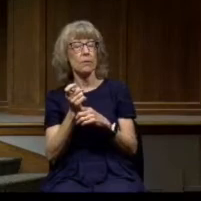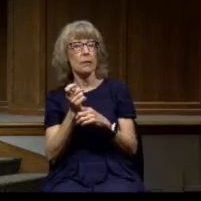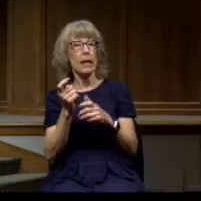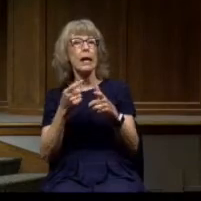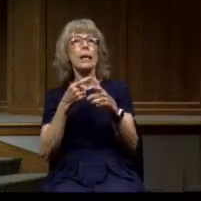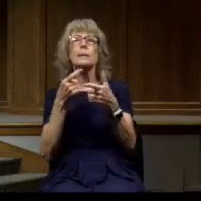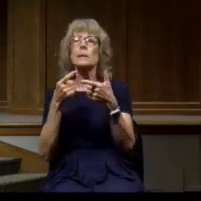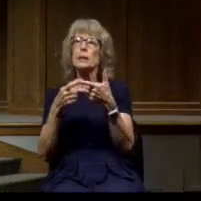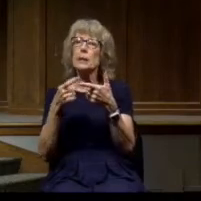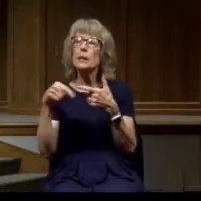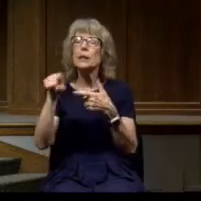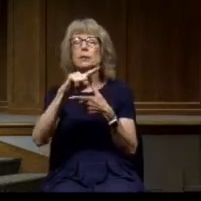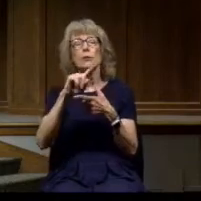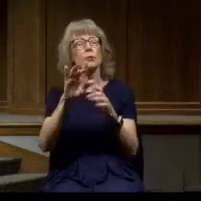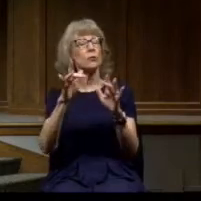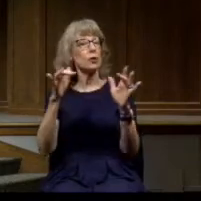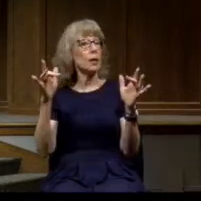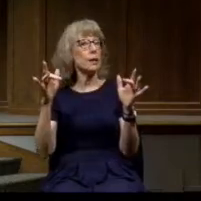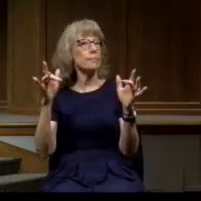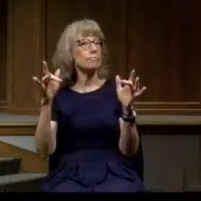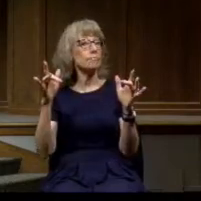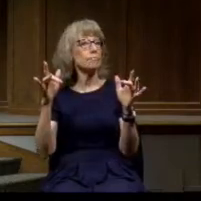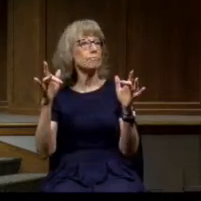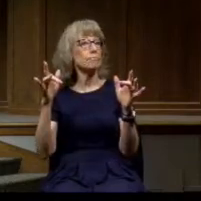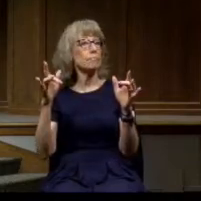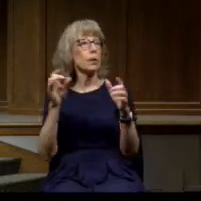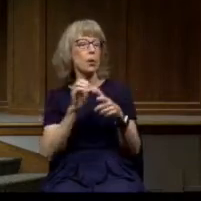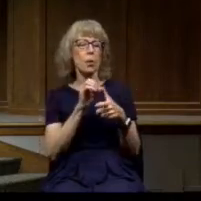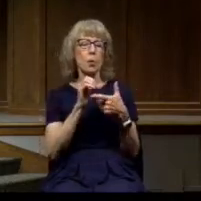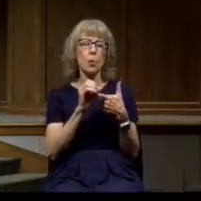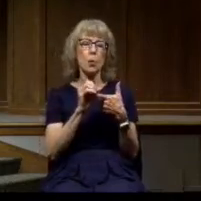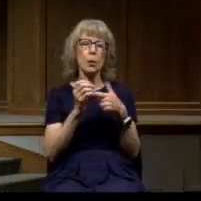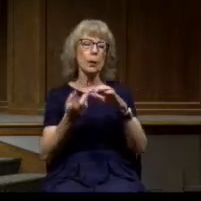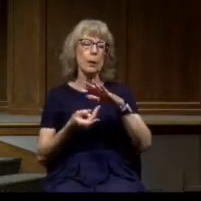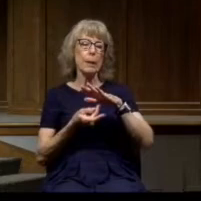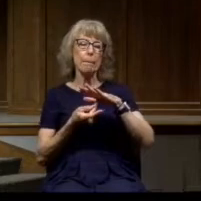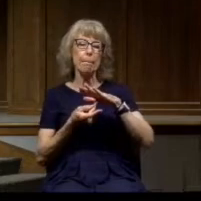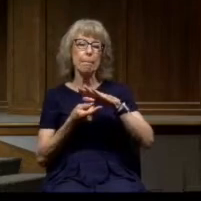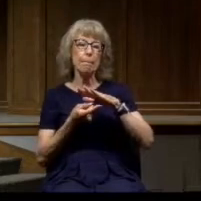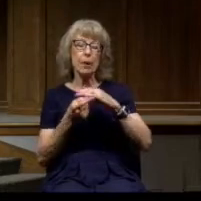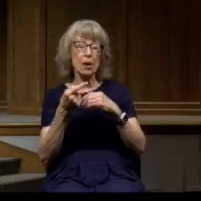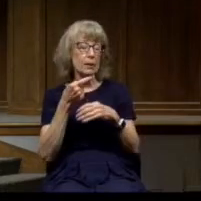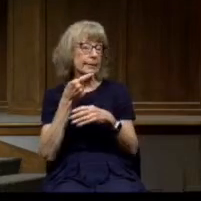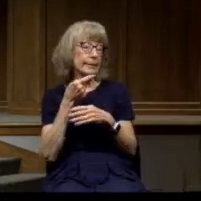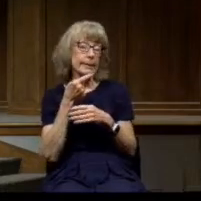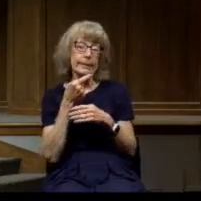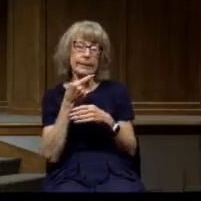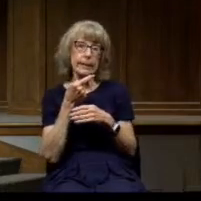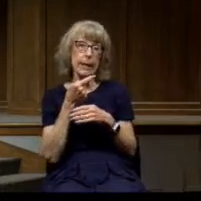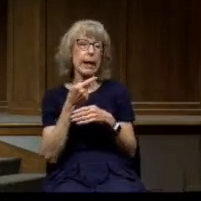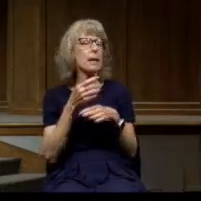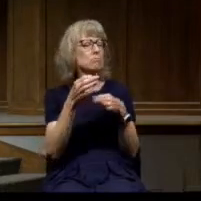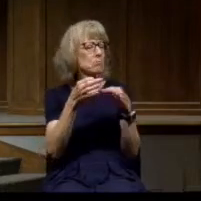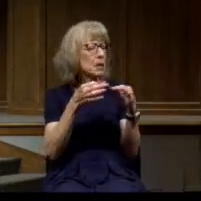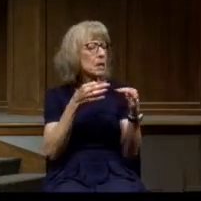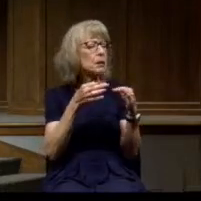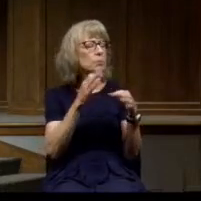shine like stars in the universe. That would make sense. Or it would also make sense if Paul had said, if you can just explain this to your